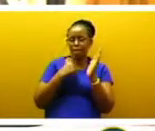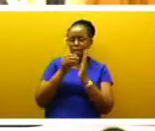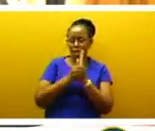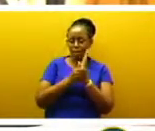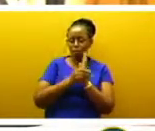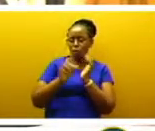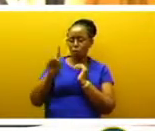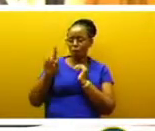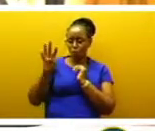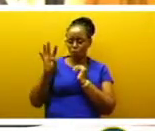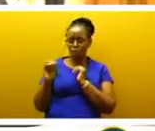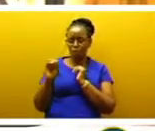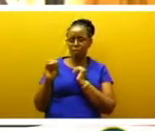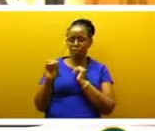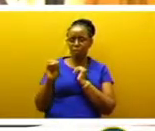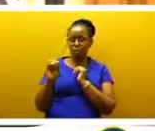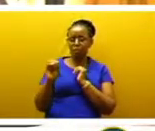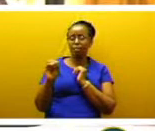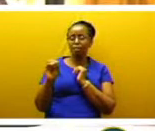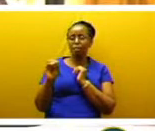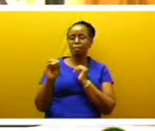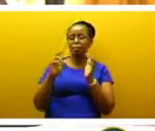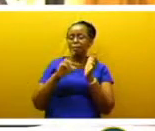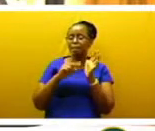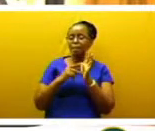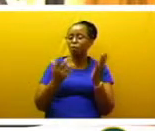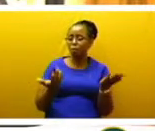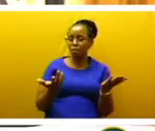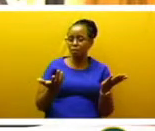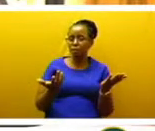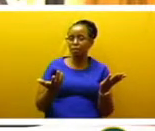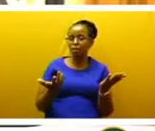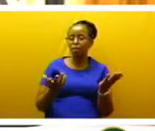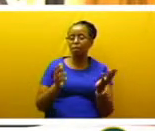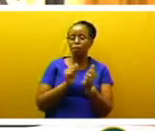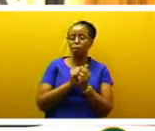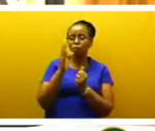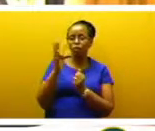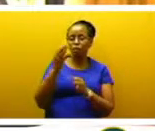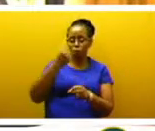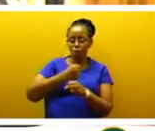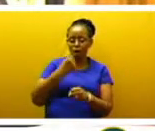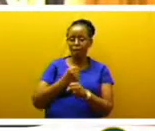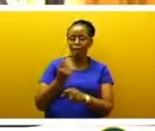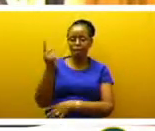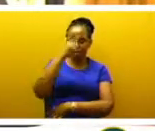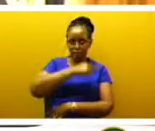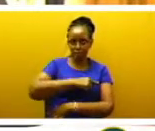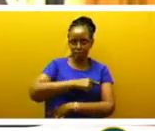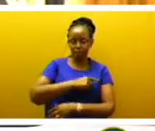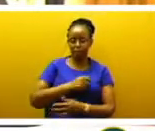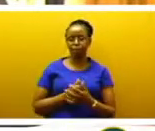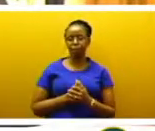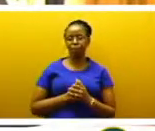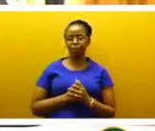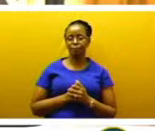140 mean 14 working days.